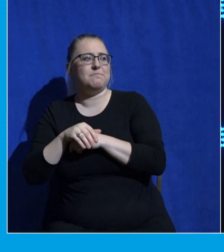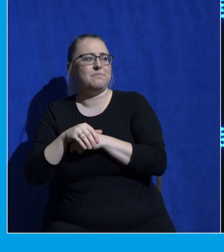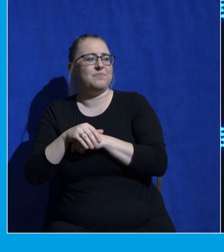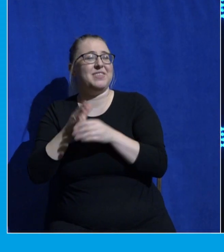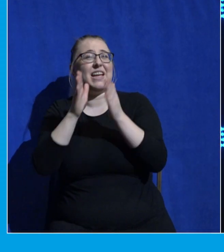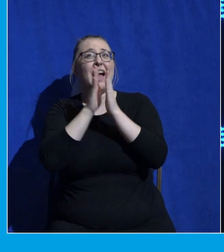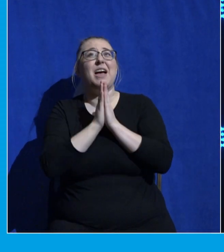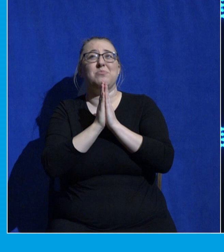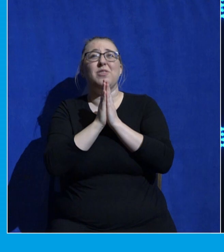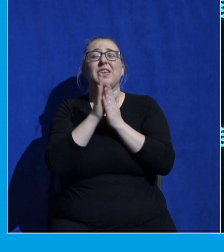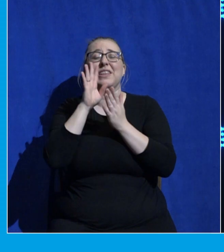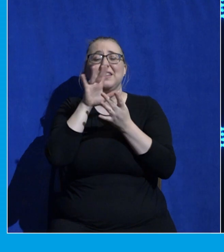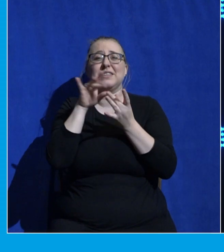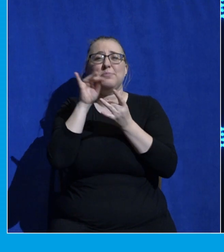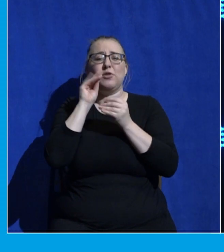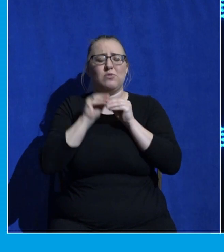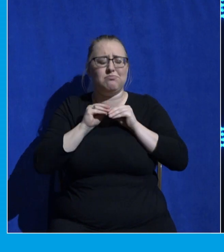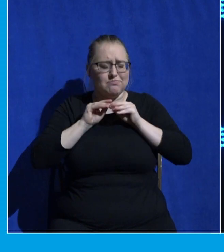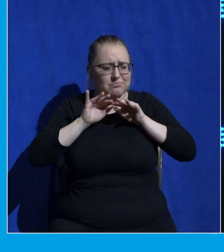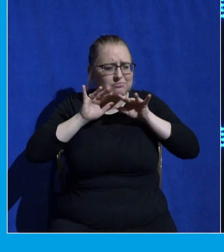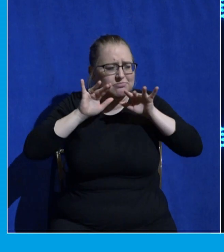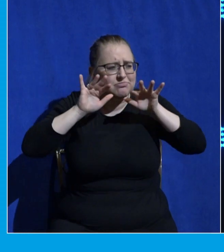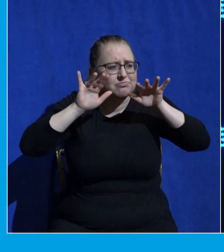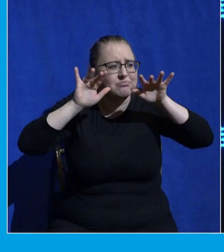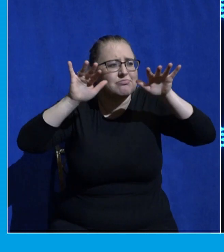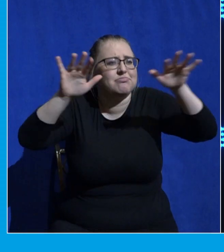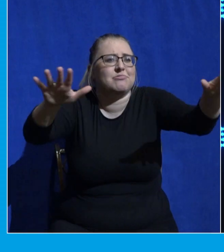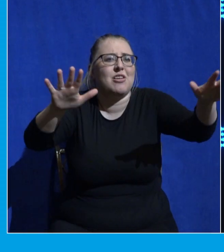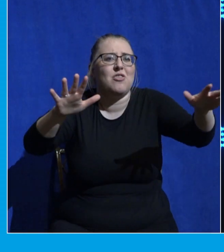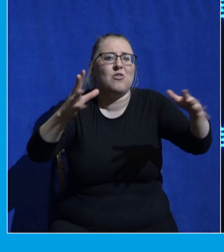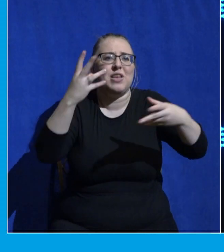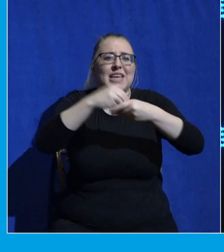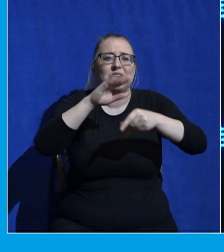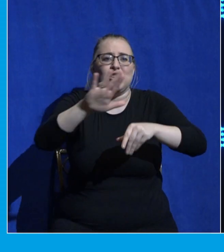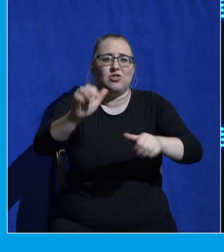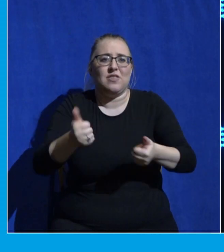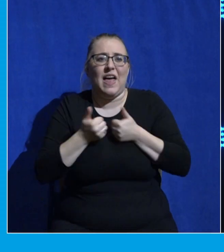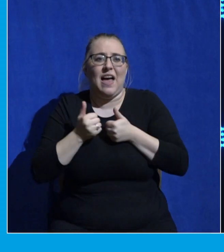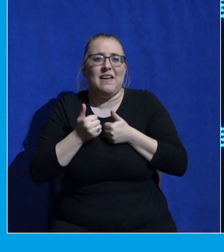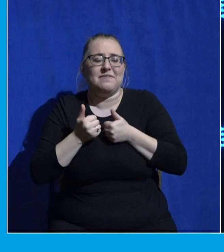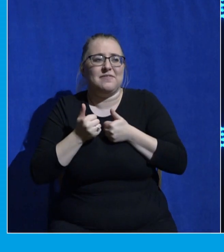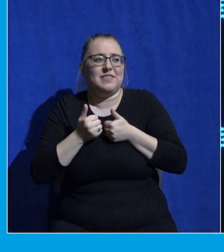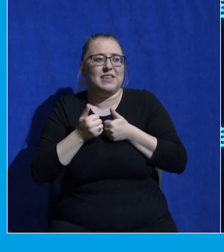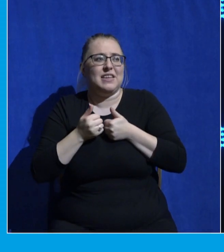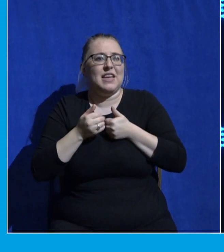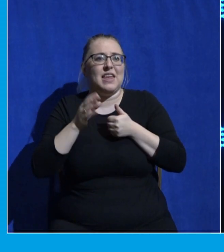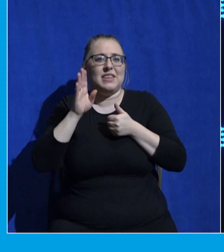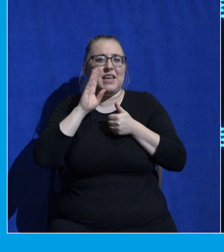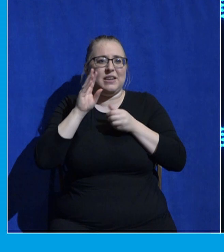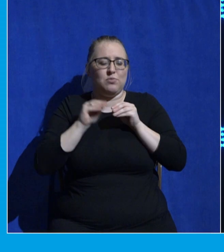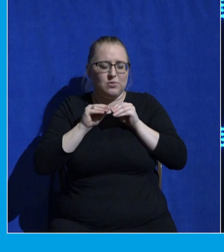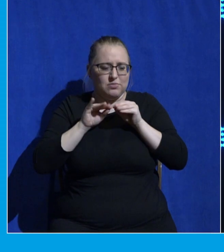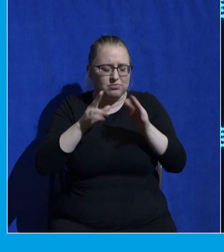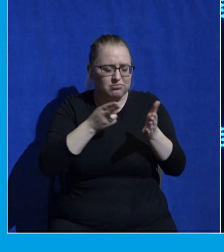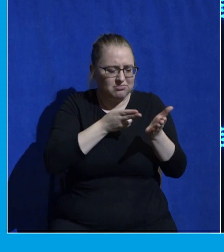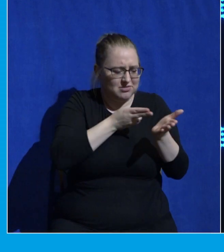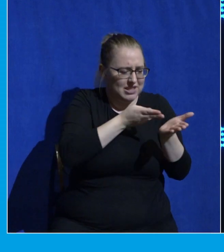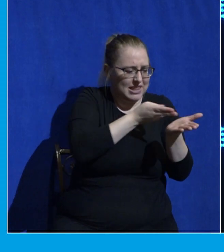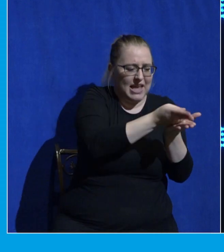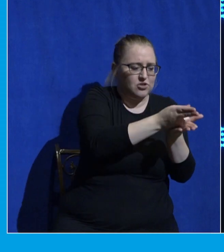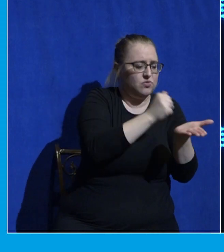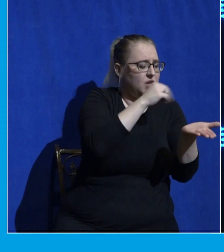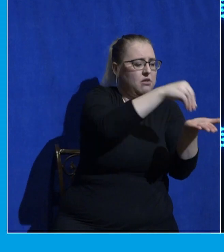that, like Gordon Granger did, into that small town in Texas, and that he will move that truth from being a declaration